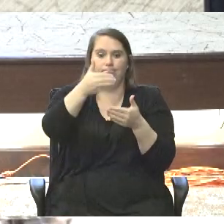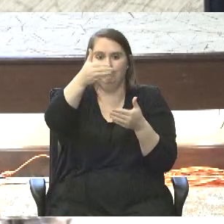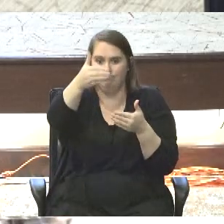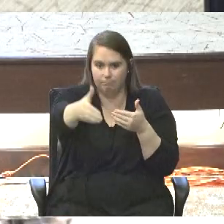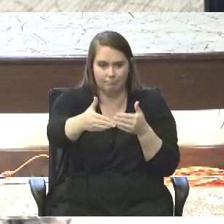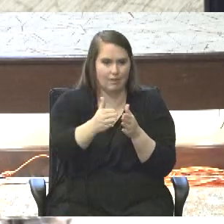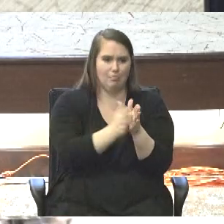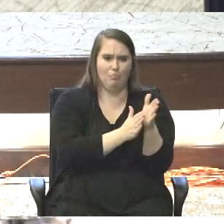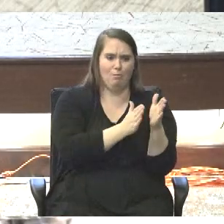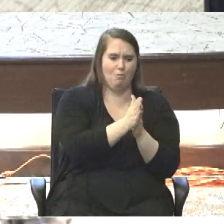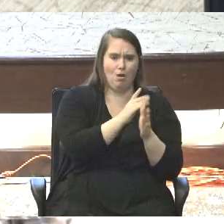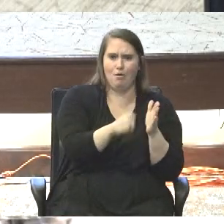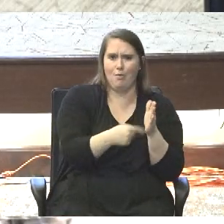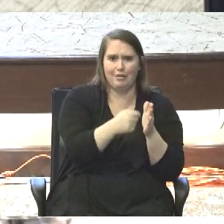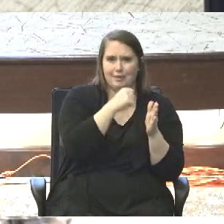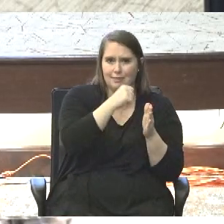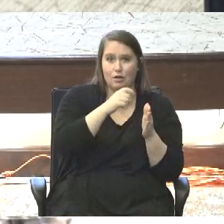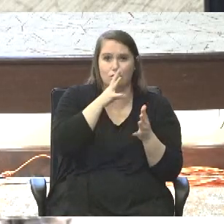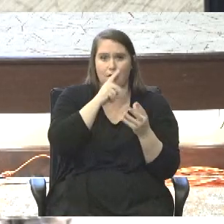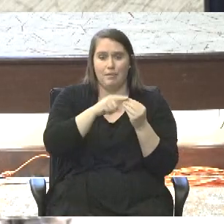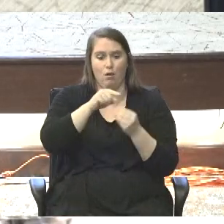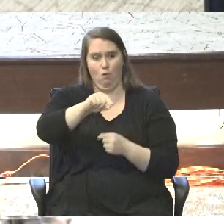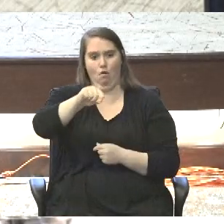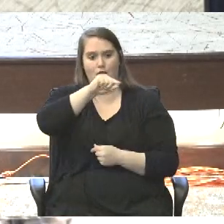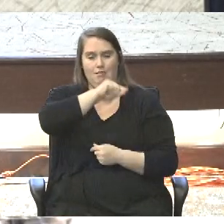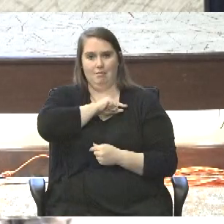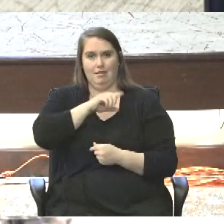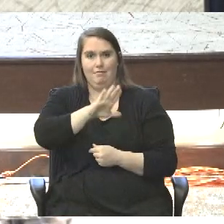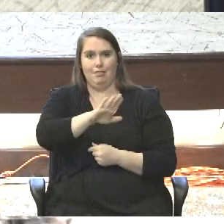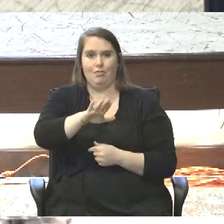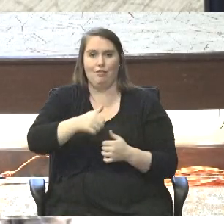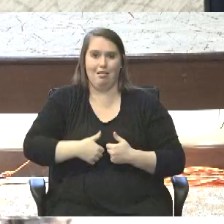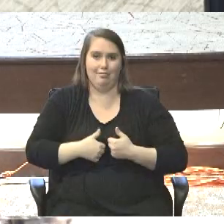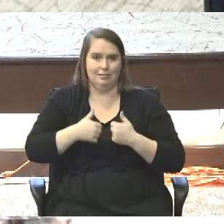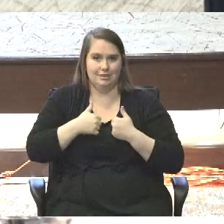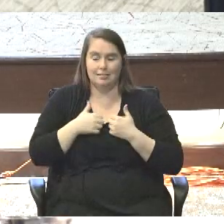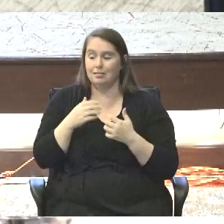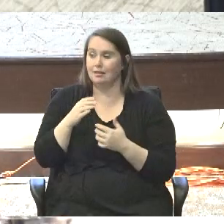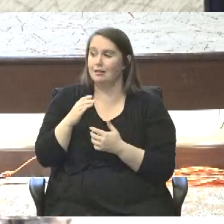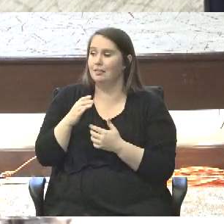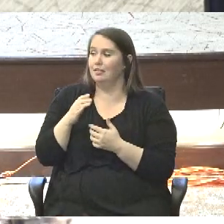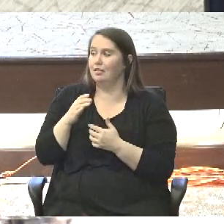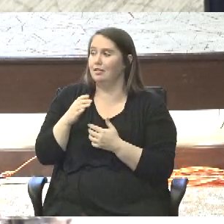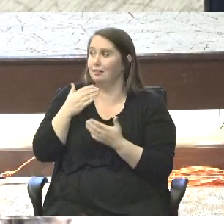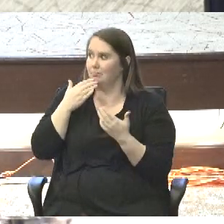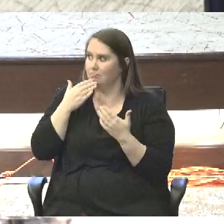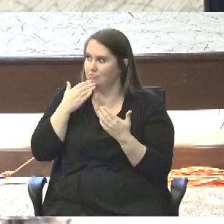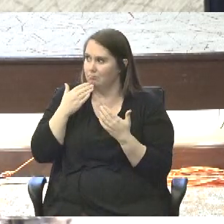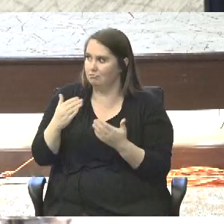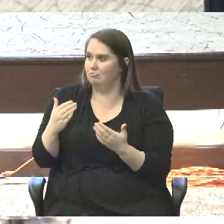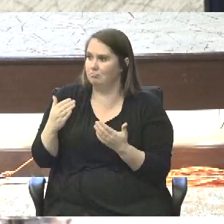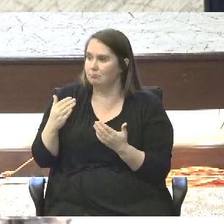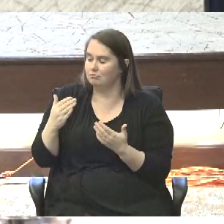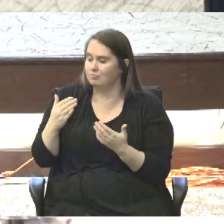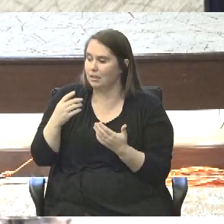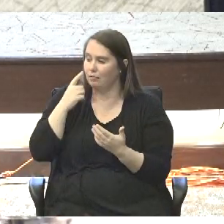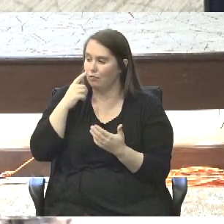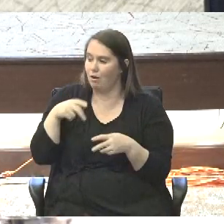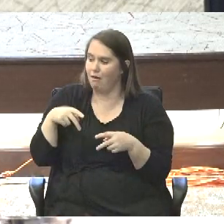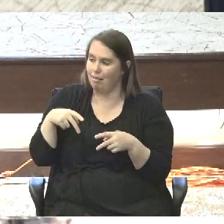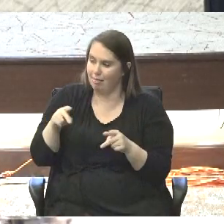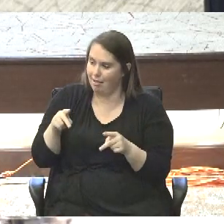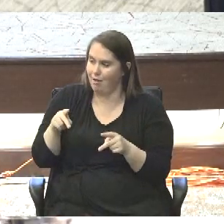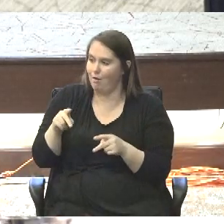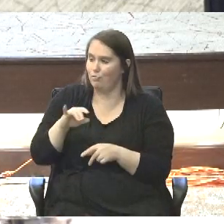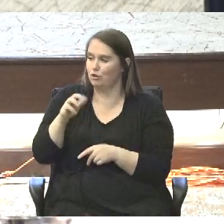You're talking about quality of life. Yes. Bradley, thank you for allowing Jonathan and